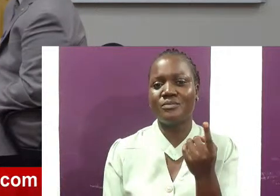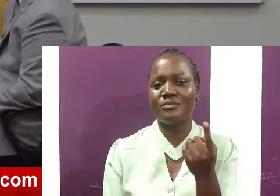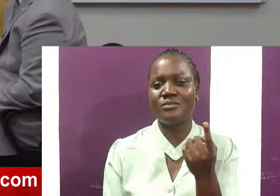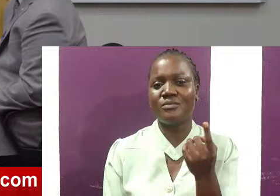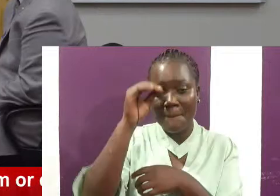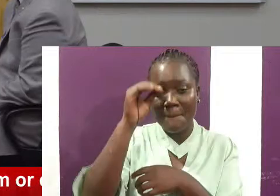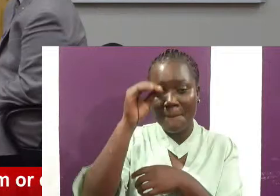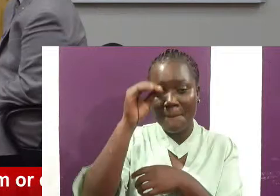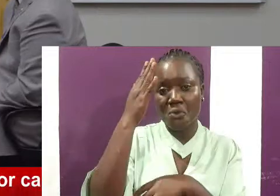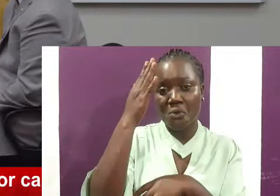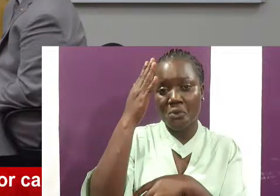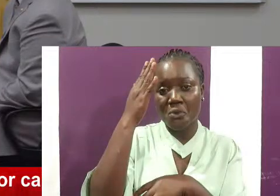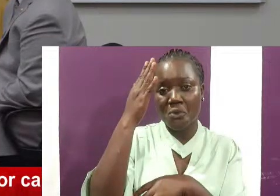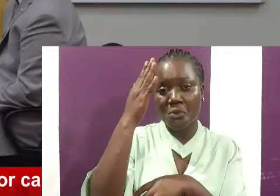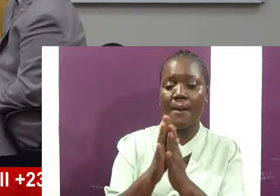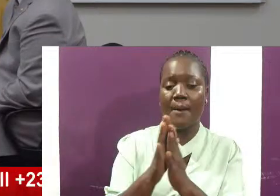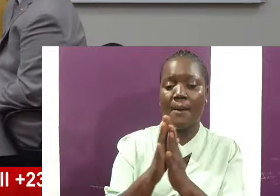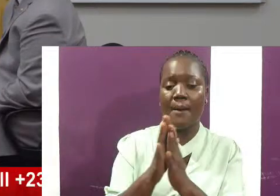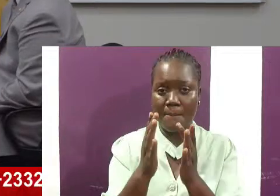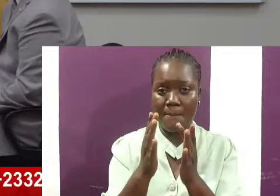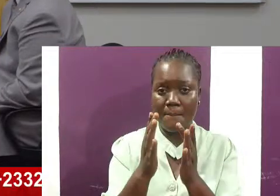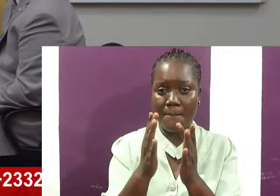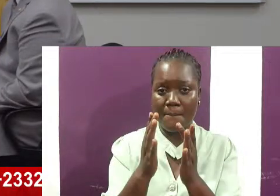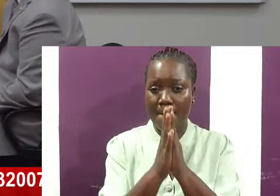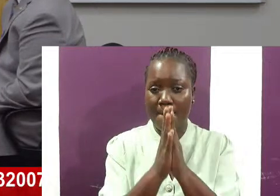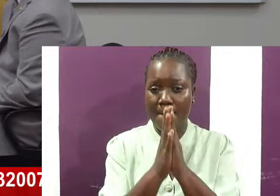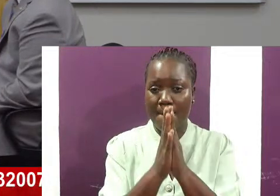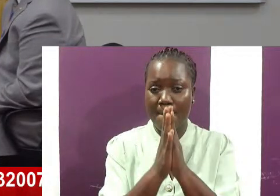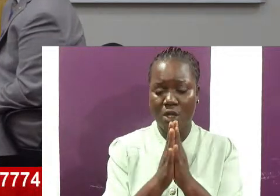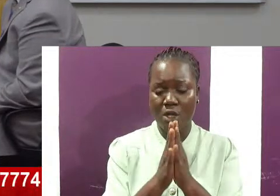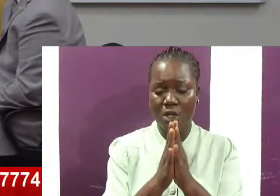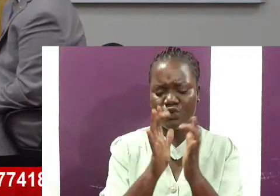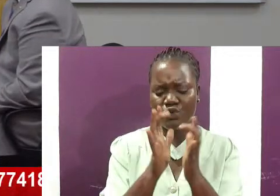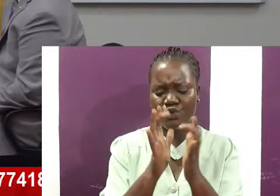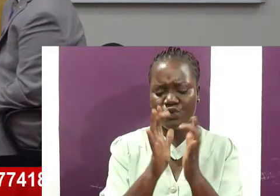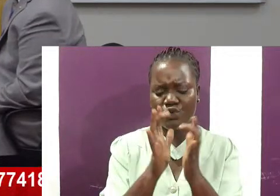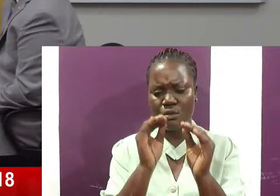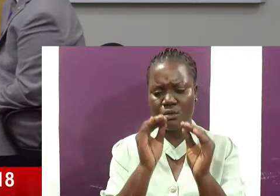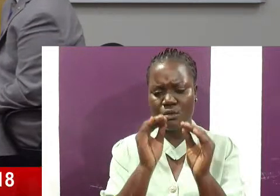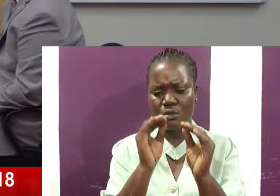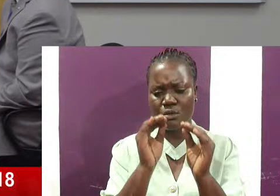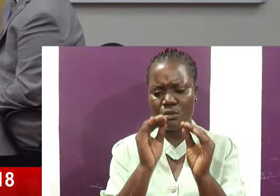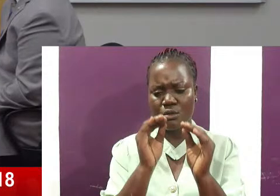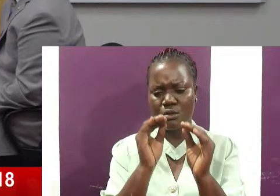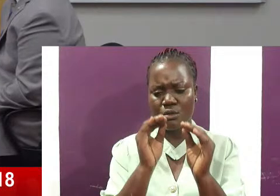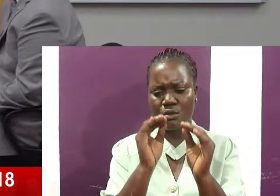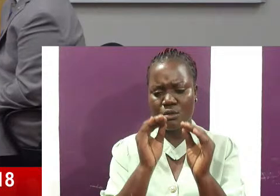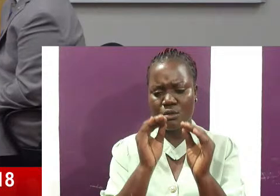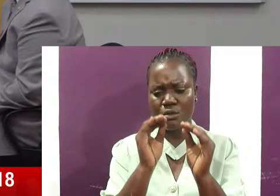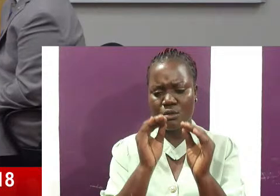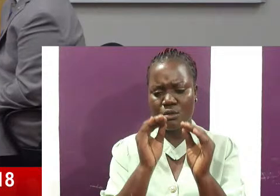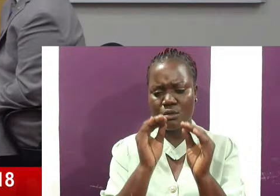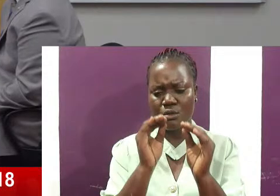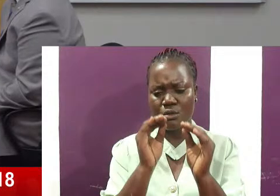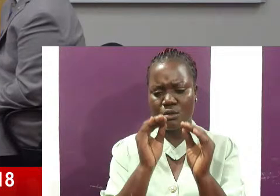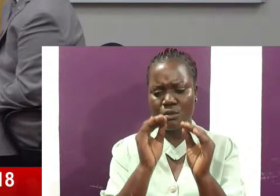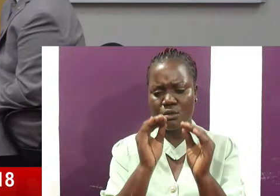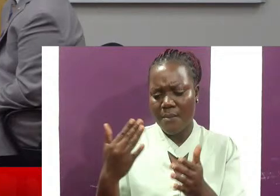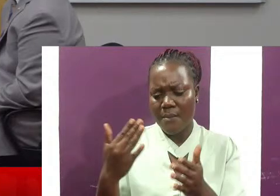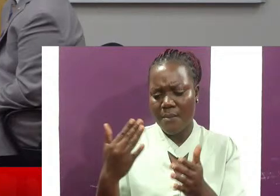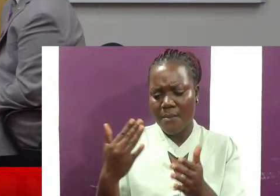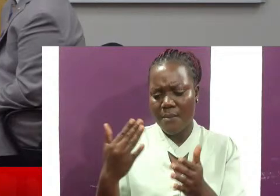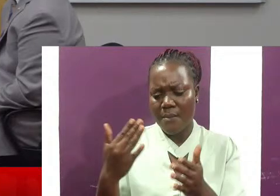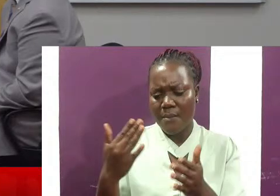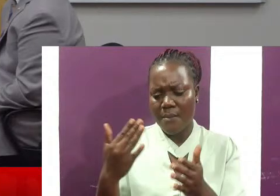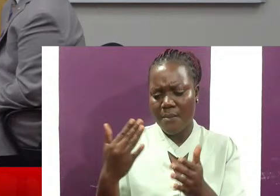when Jesus was teaching his disciples how to pray, there was something he said. Mm-hmm. He said that thy will be